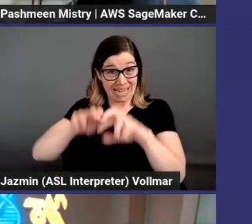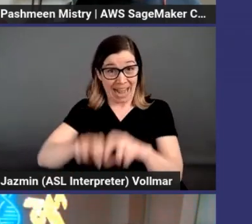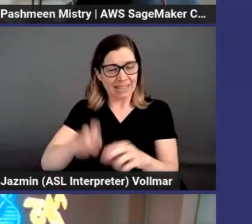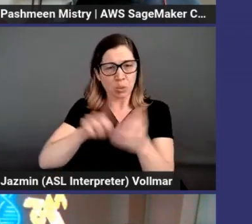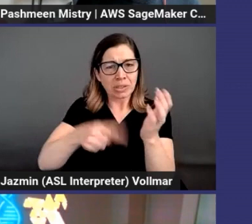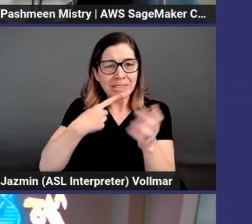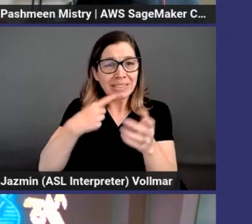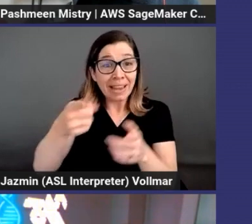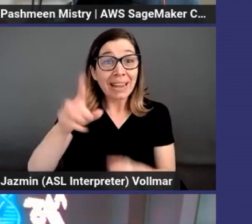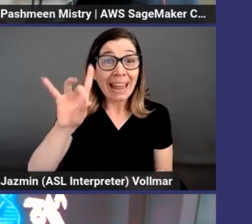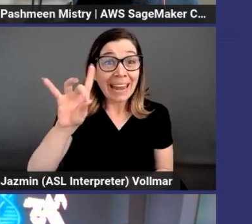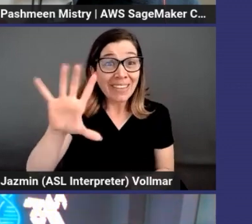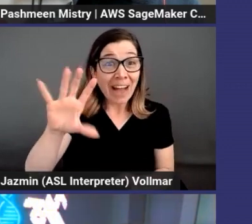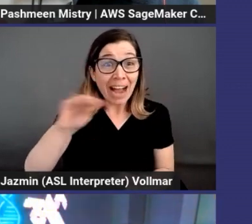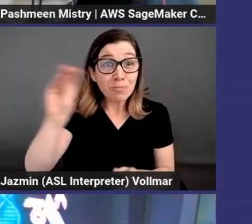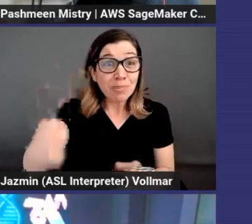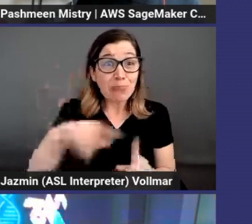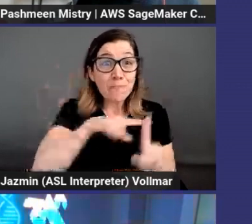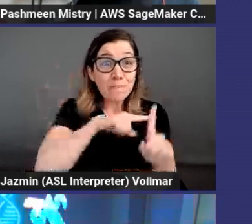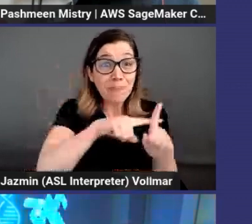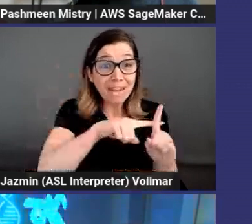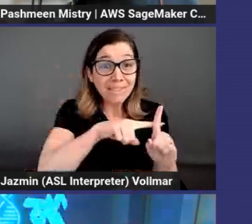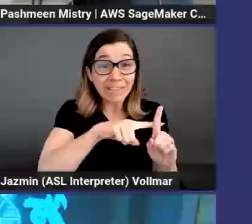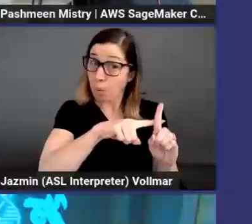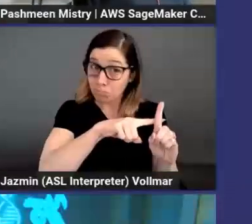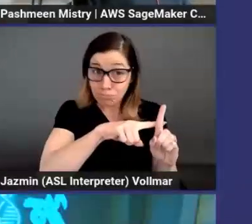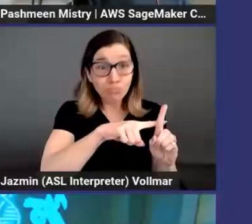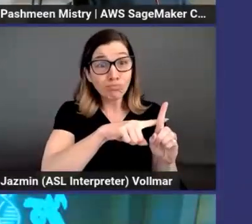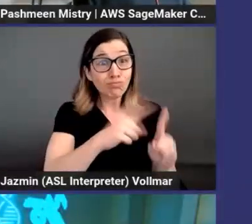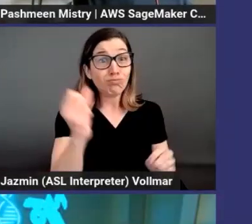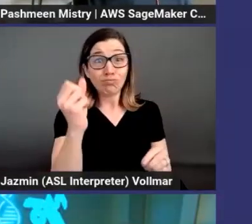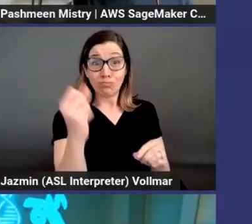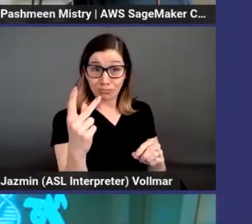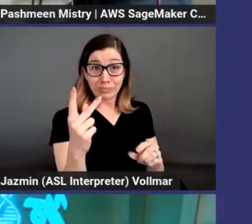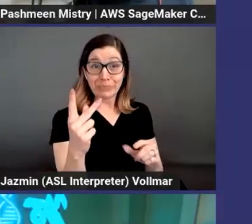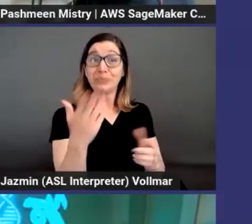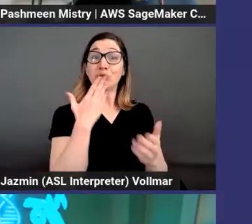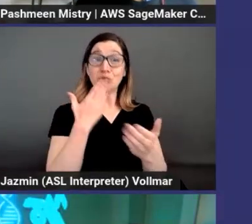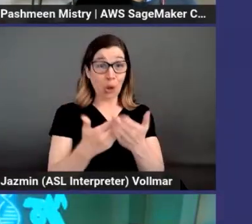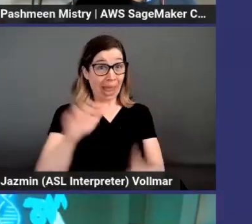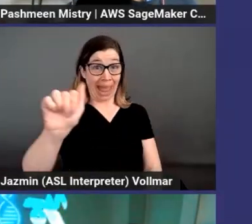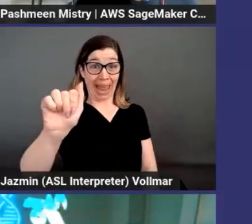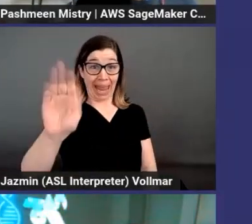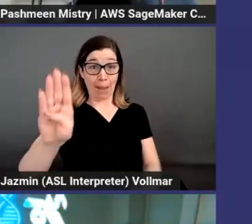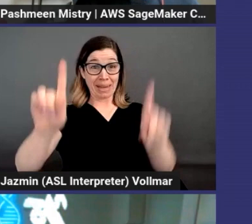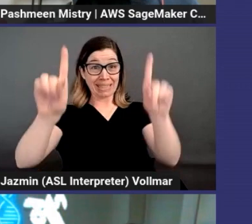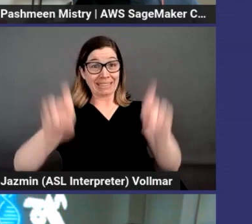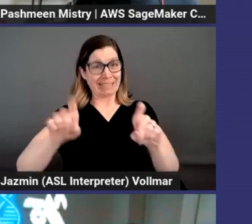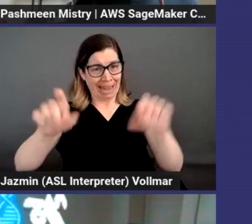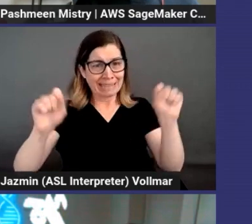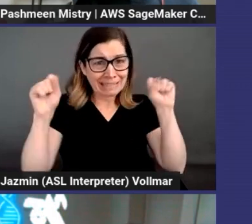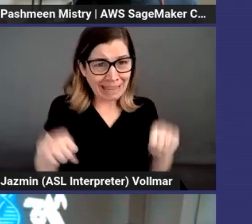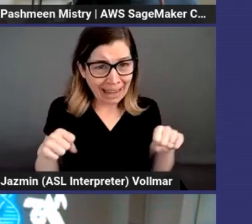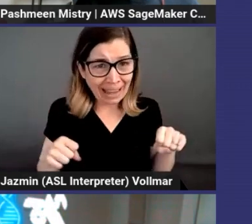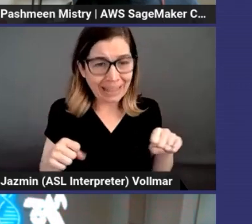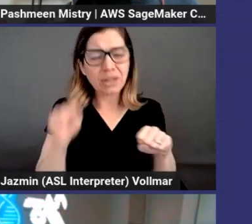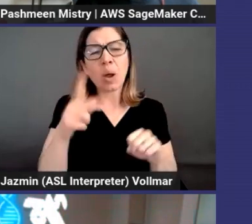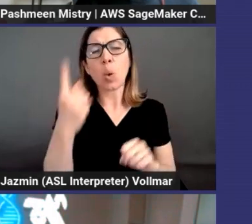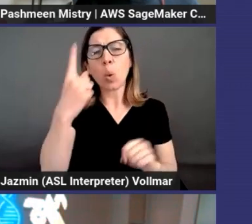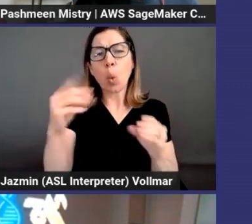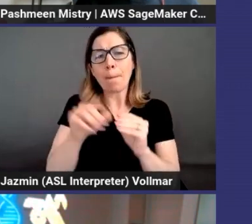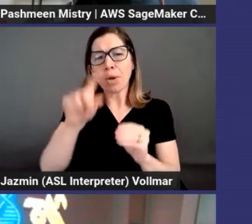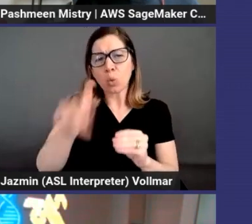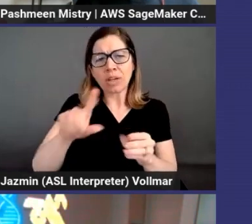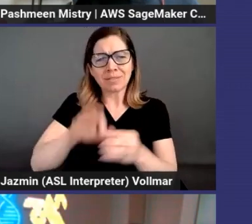85% positive. There you go. Okay, so it's good for A/B testing. Perfect. One more question was about